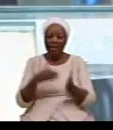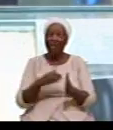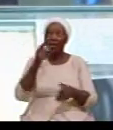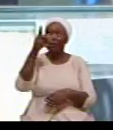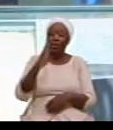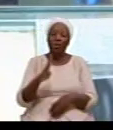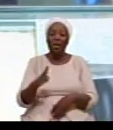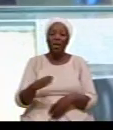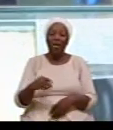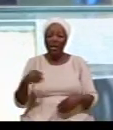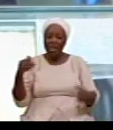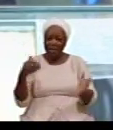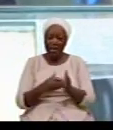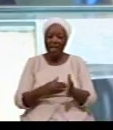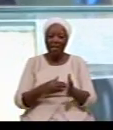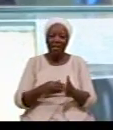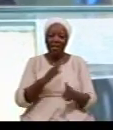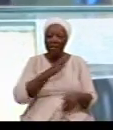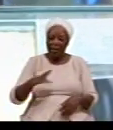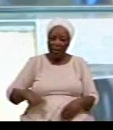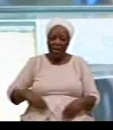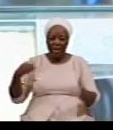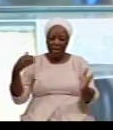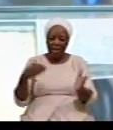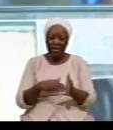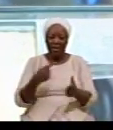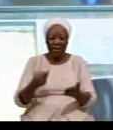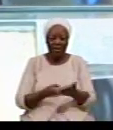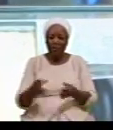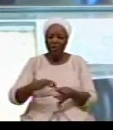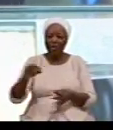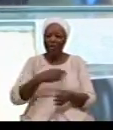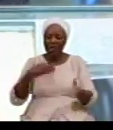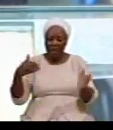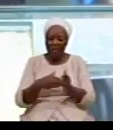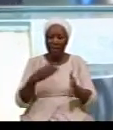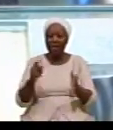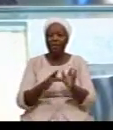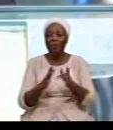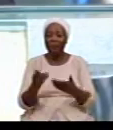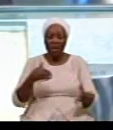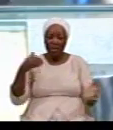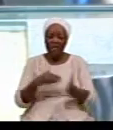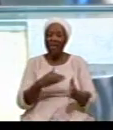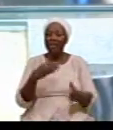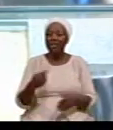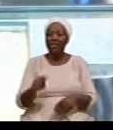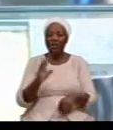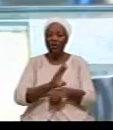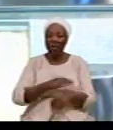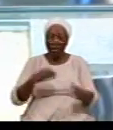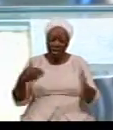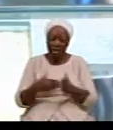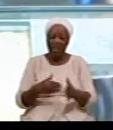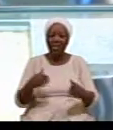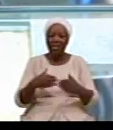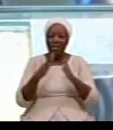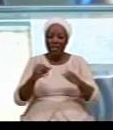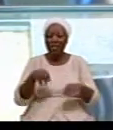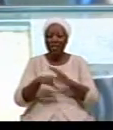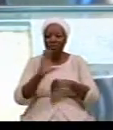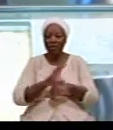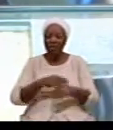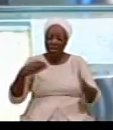against the Holy Ghost, against the Bible, against the church, against leadership, against our